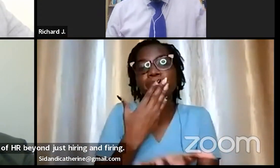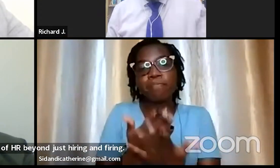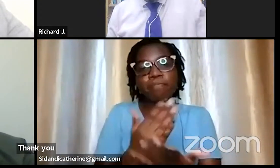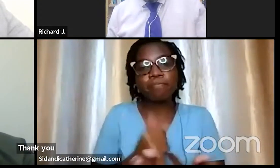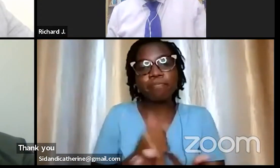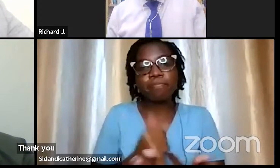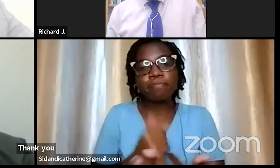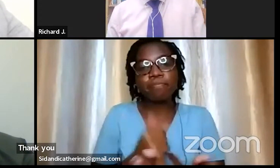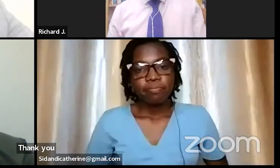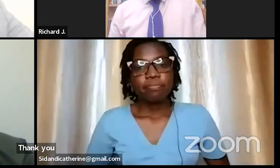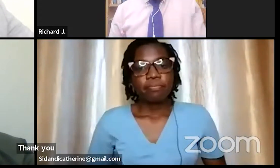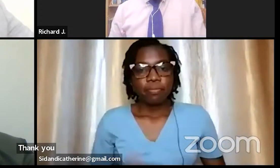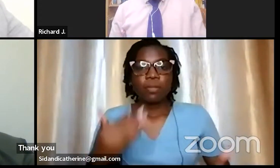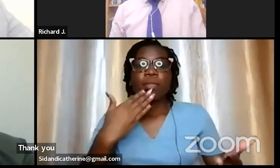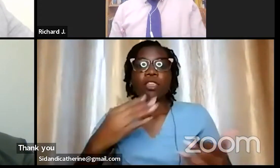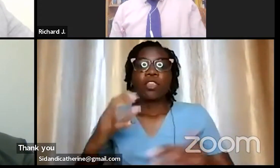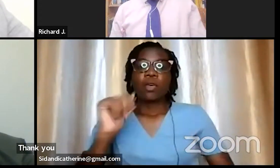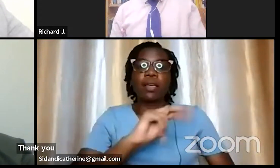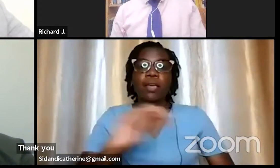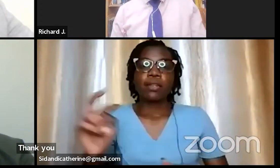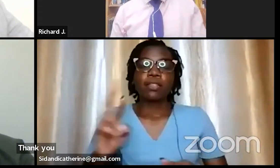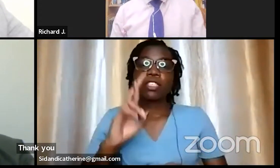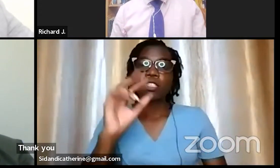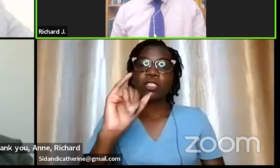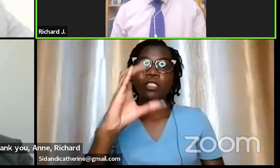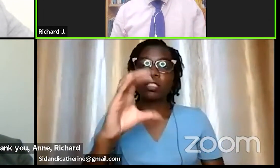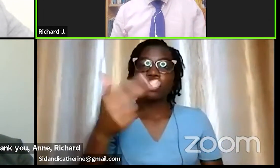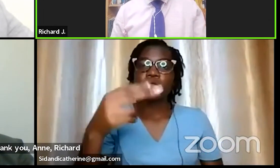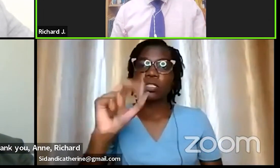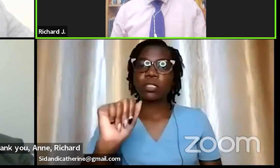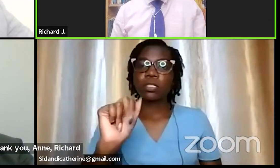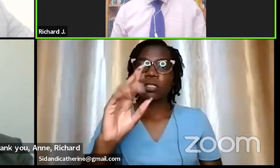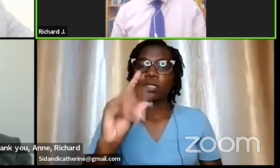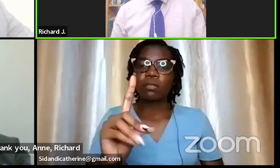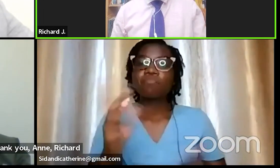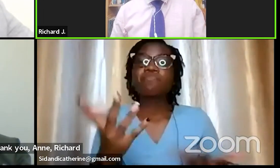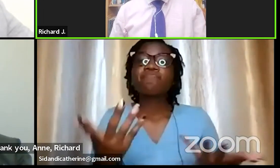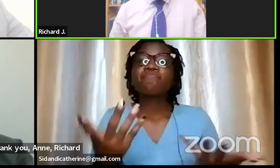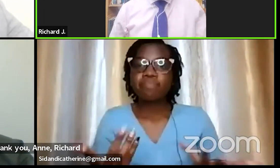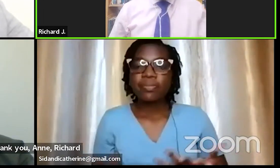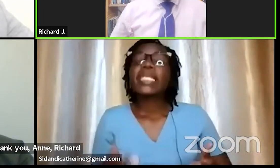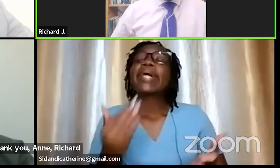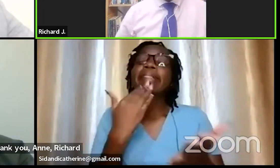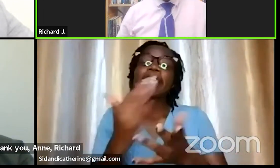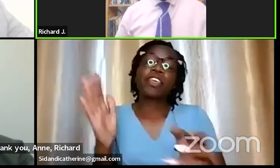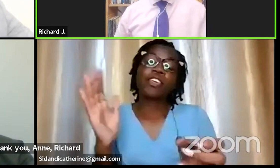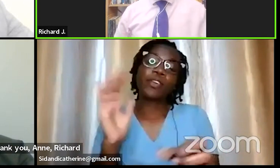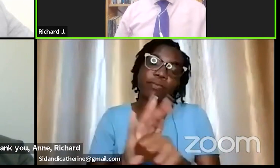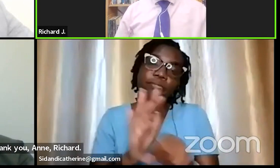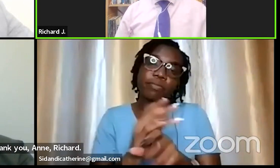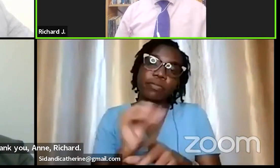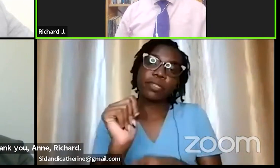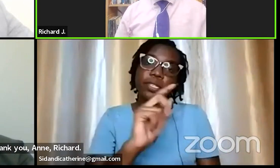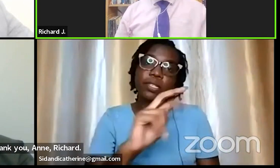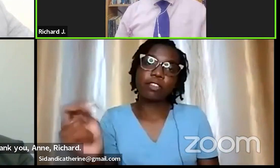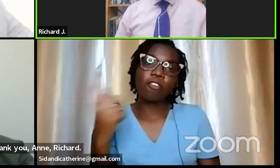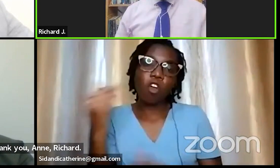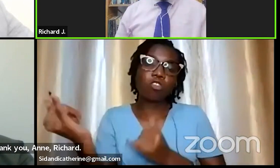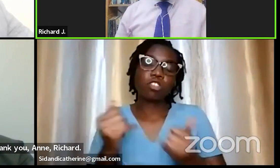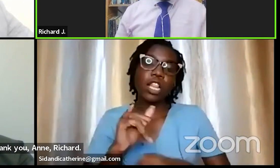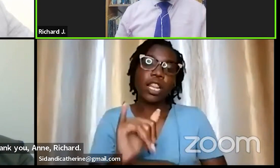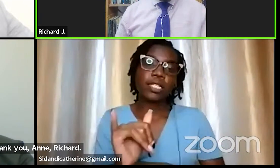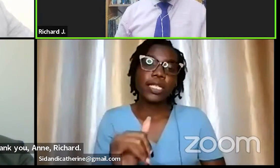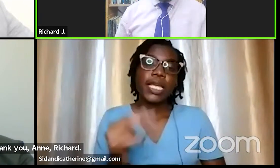Thank you, Anne. Richard? Thank you, Anne, for that introduction. My